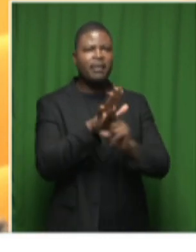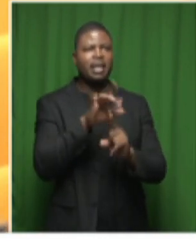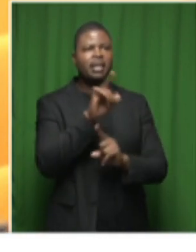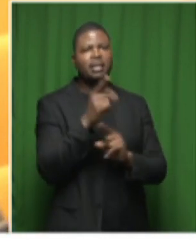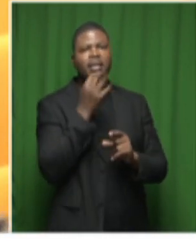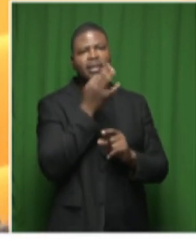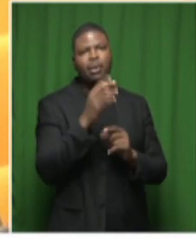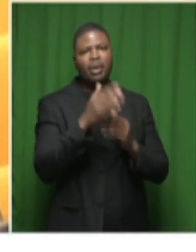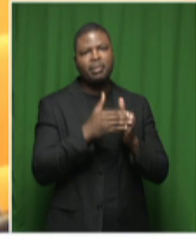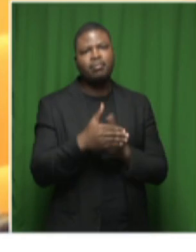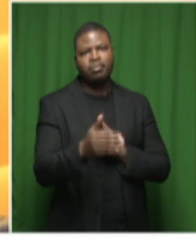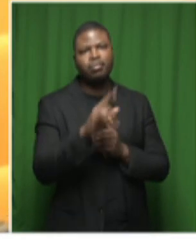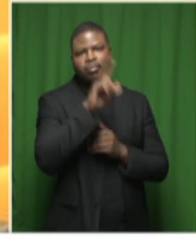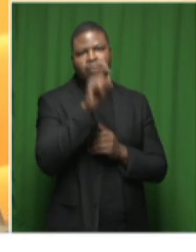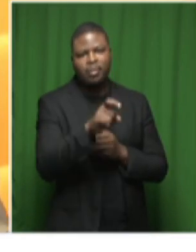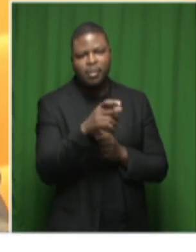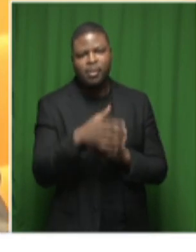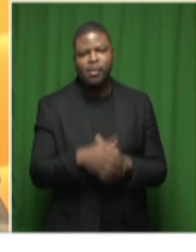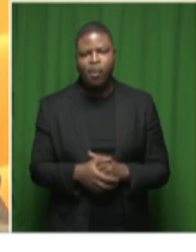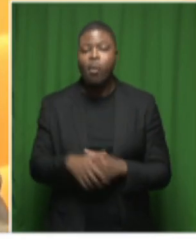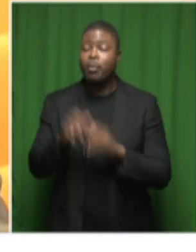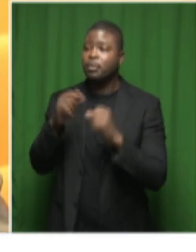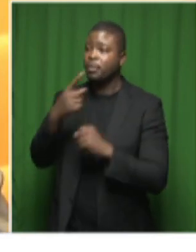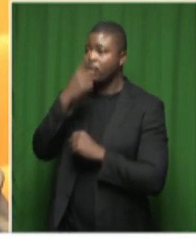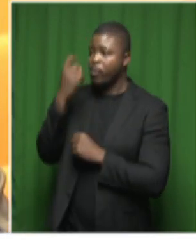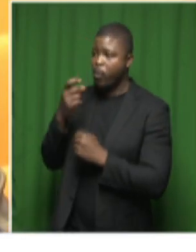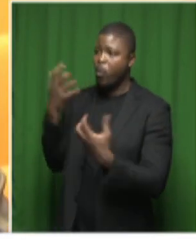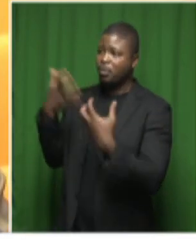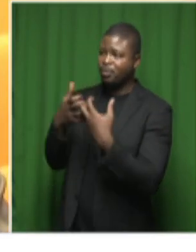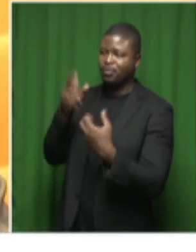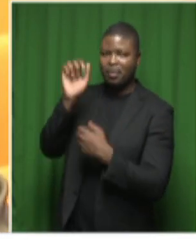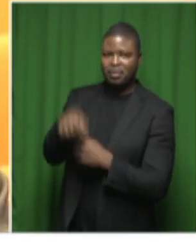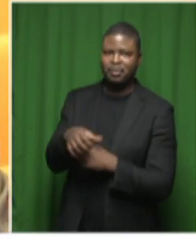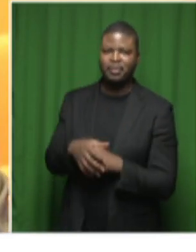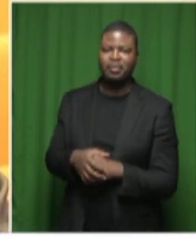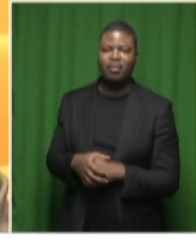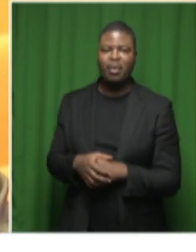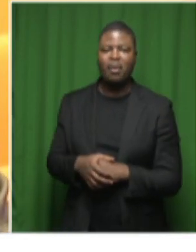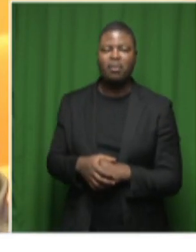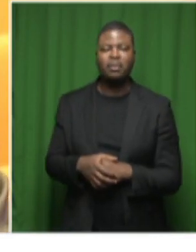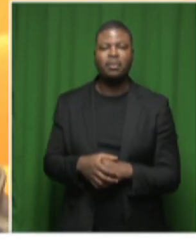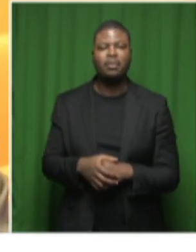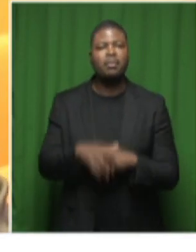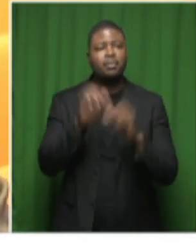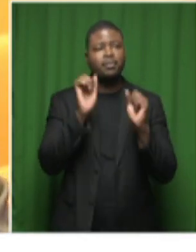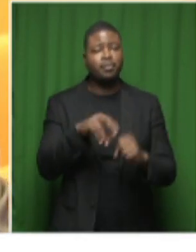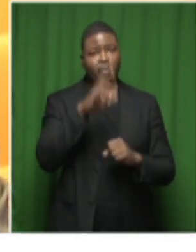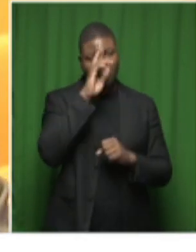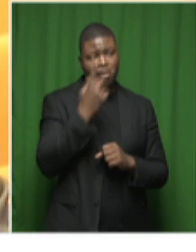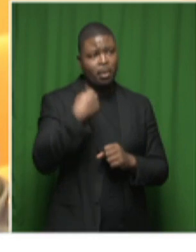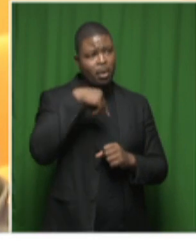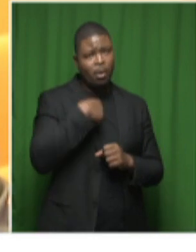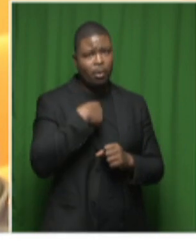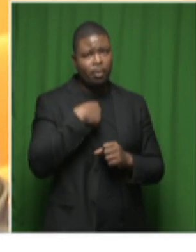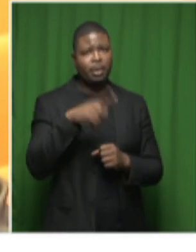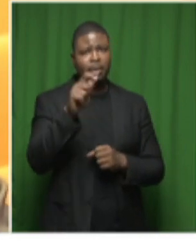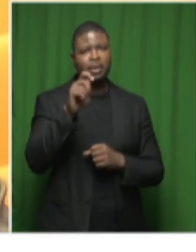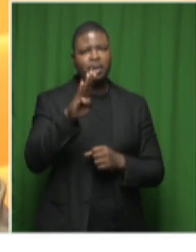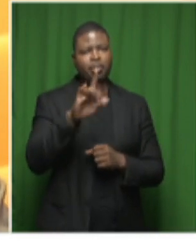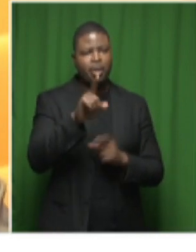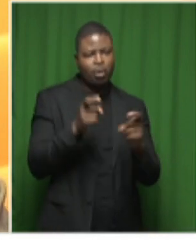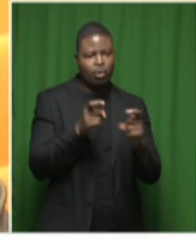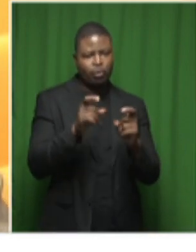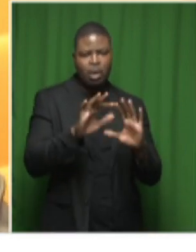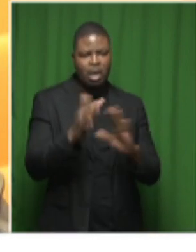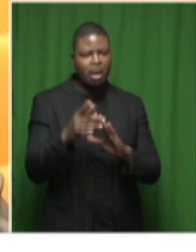you're asking all the right questions today. So we can do nothing in TB control if we